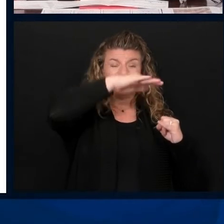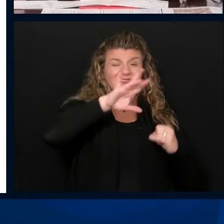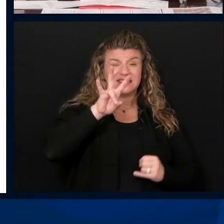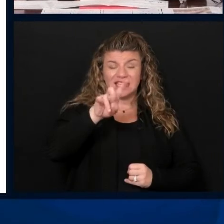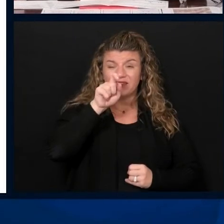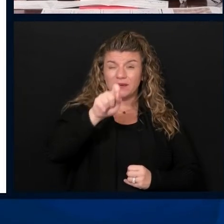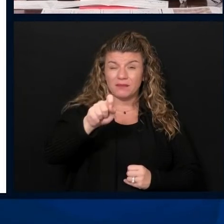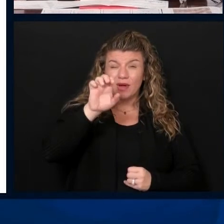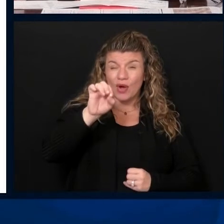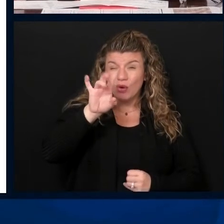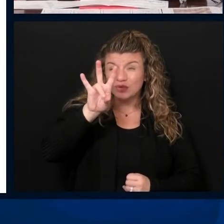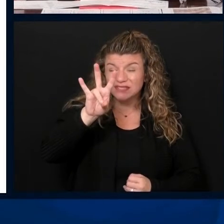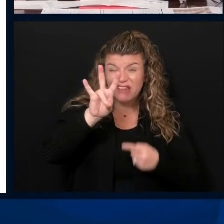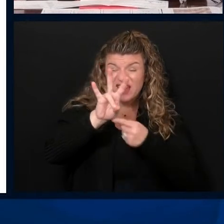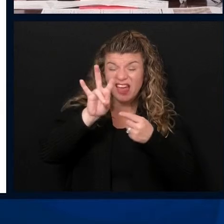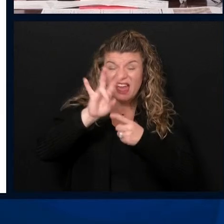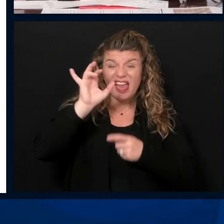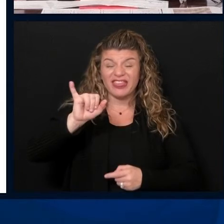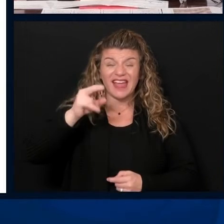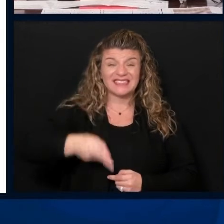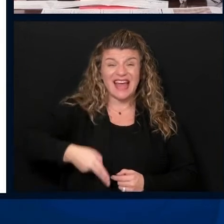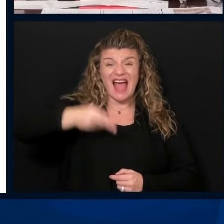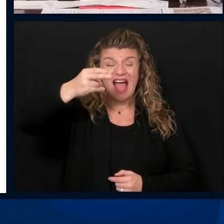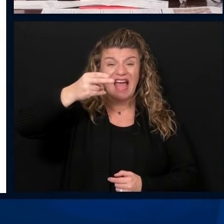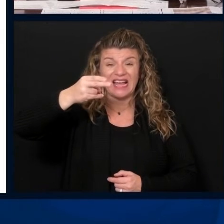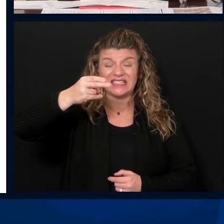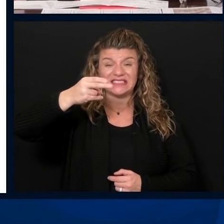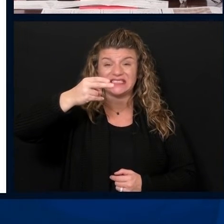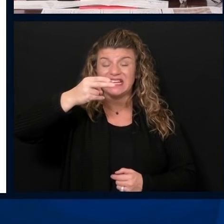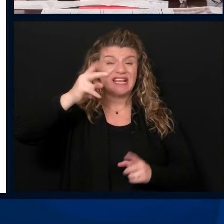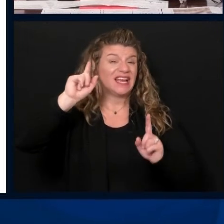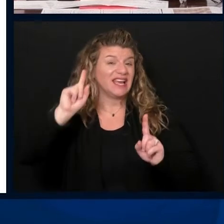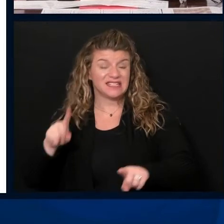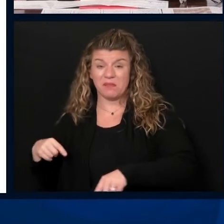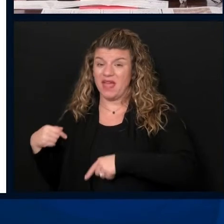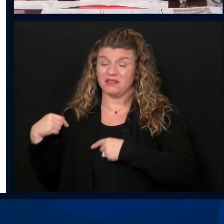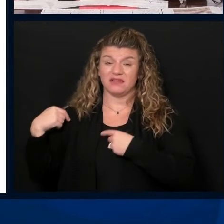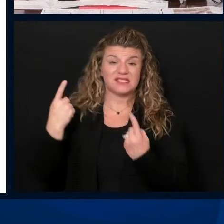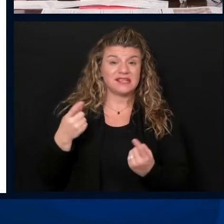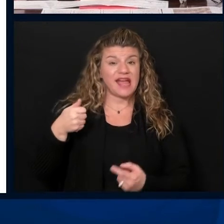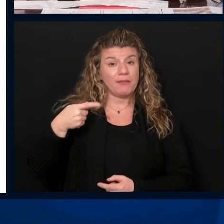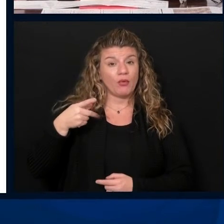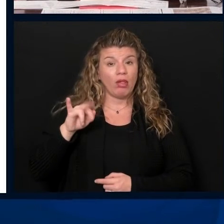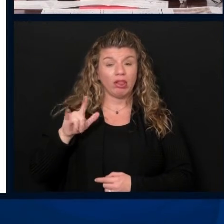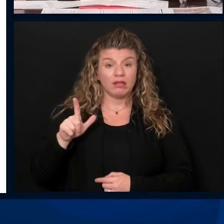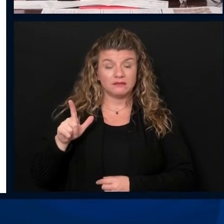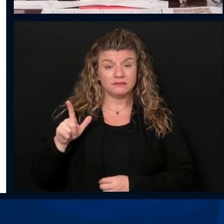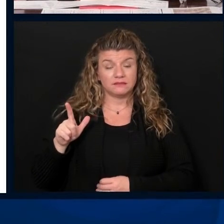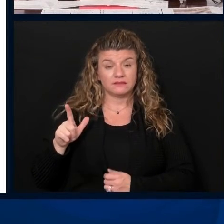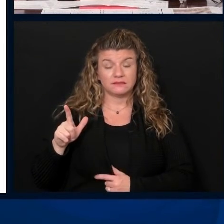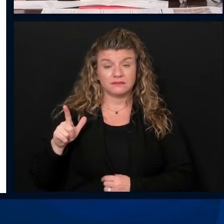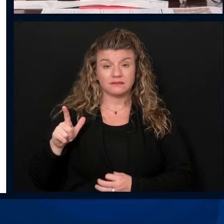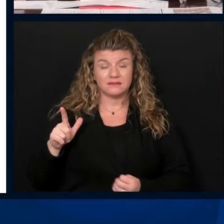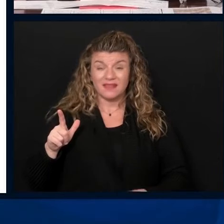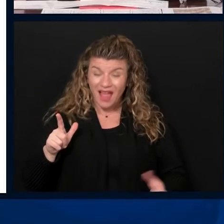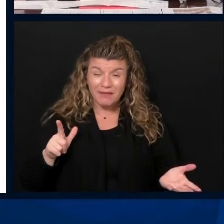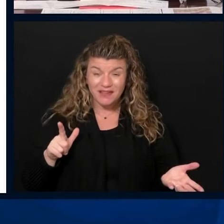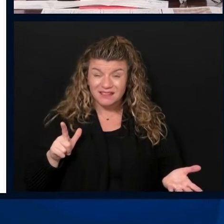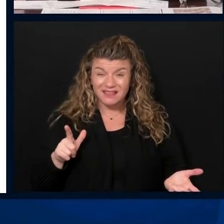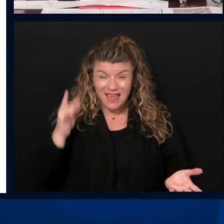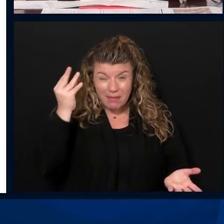7.07 is the highest it's been since the end of April. Think about